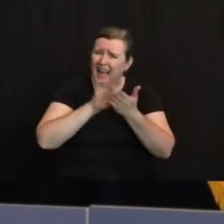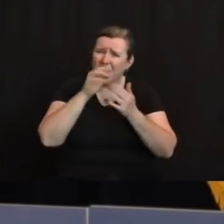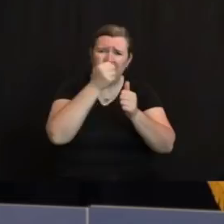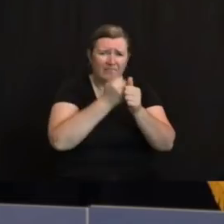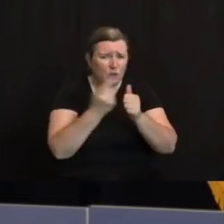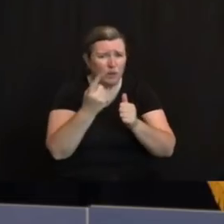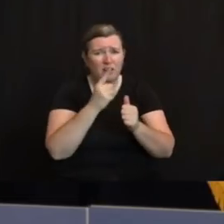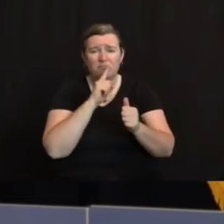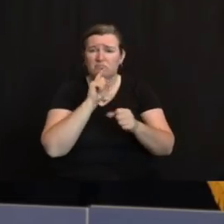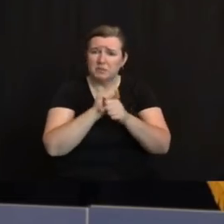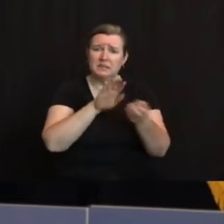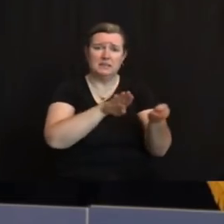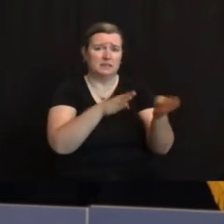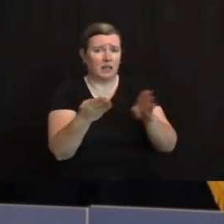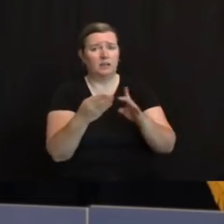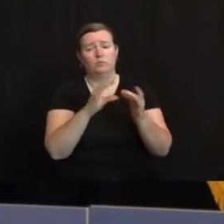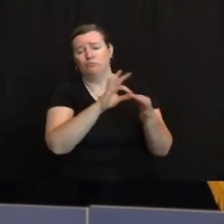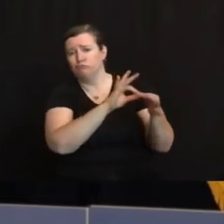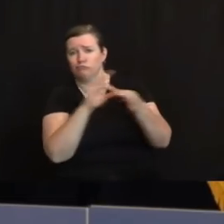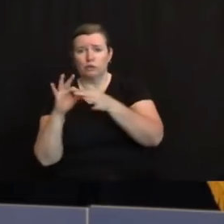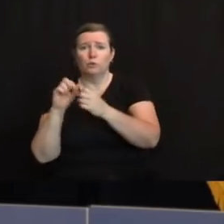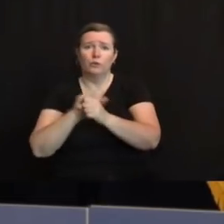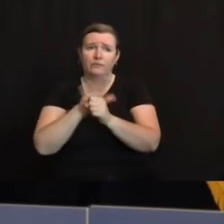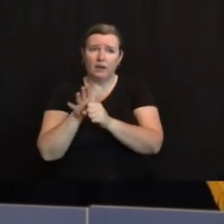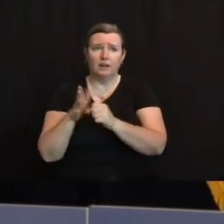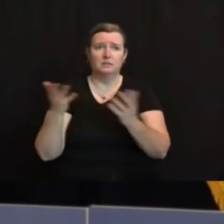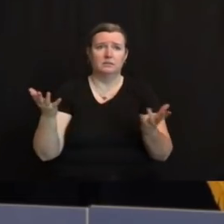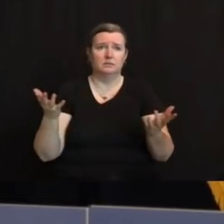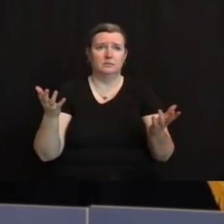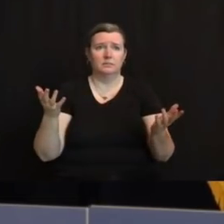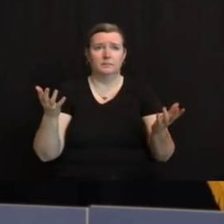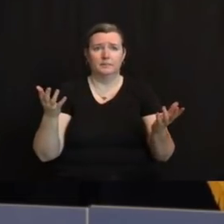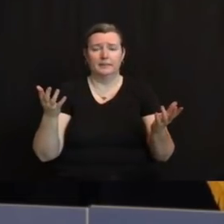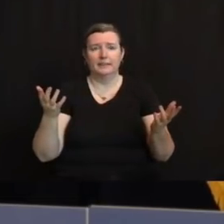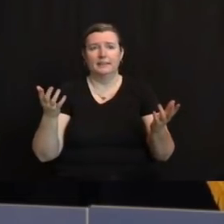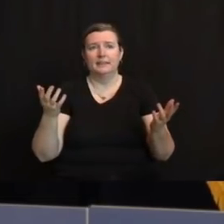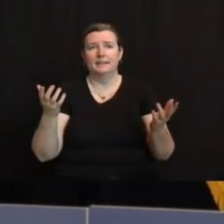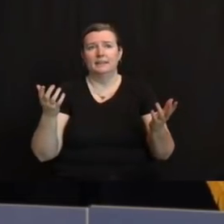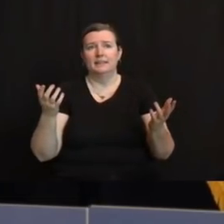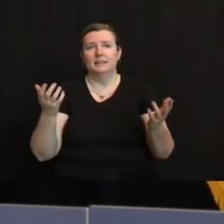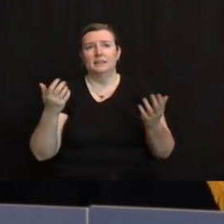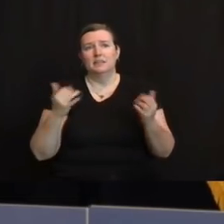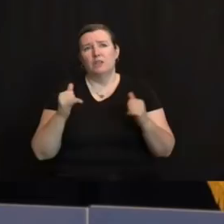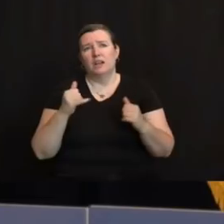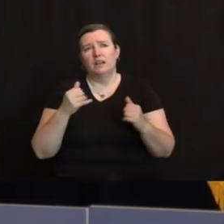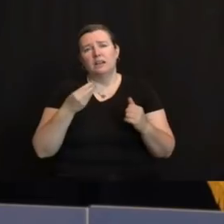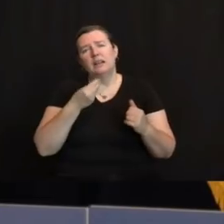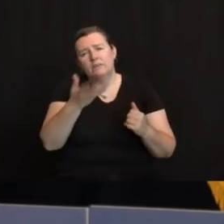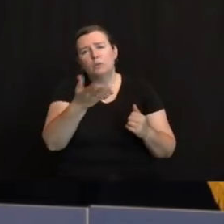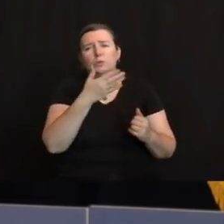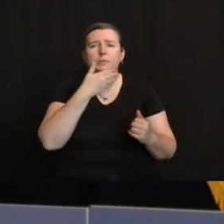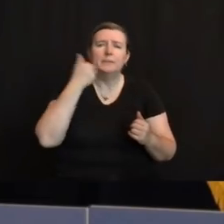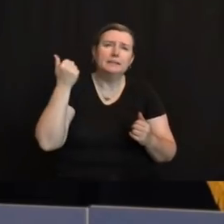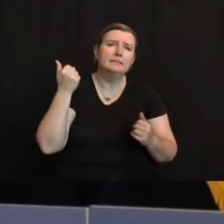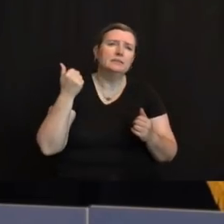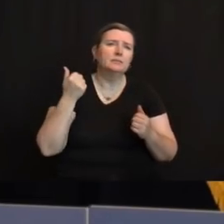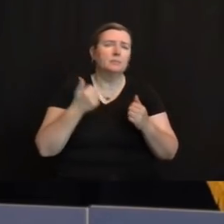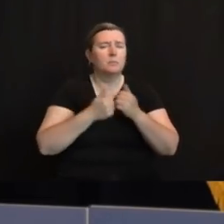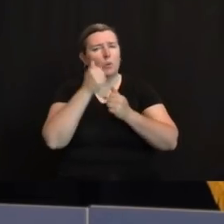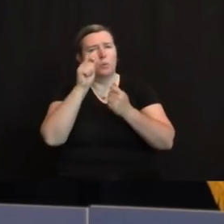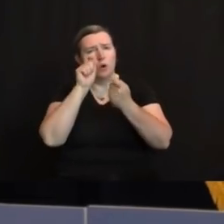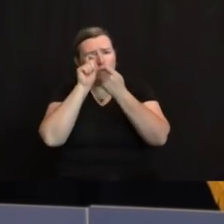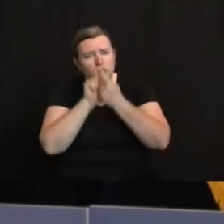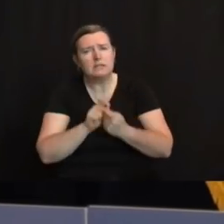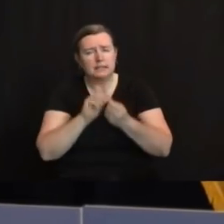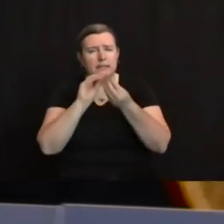died, but we do our best to get the numbers out there as accurately as we can. Thank you.